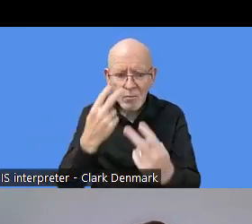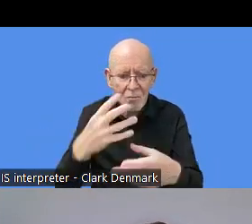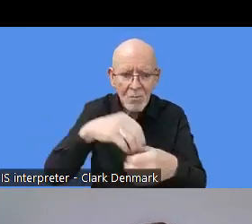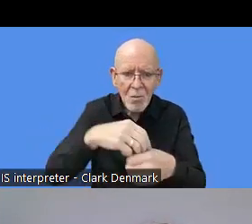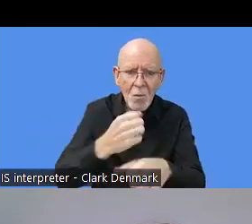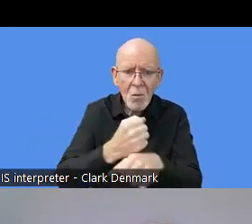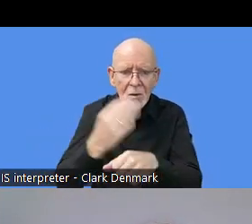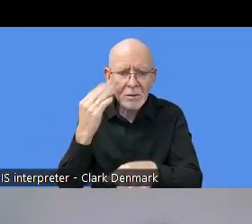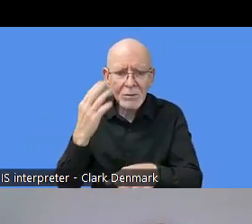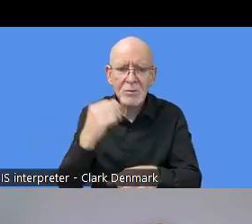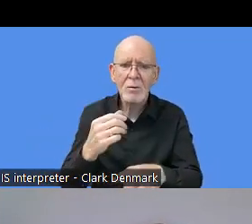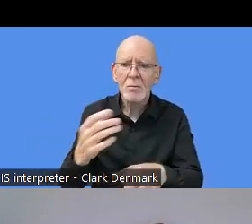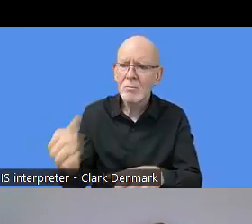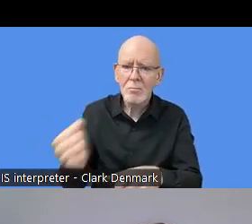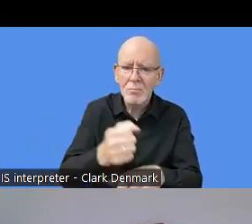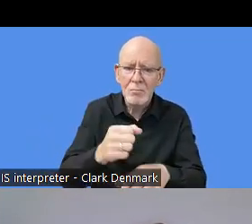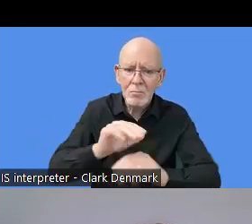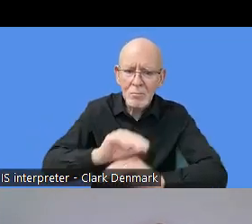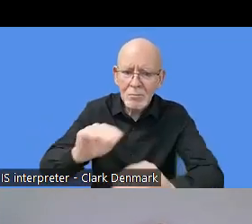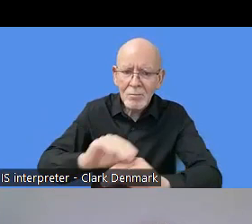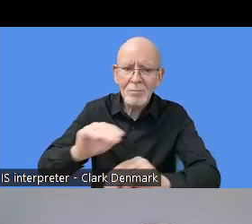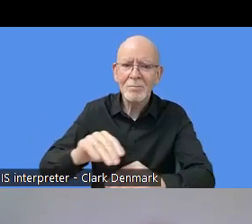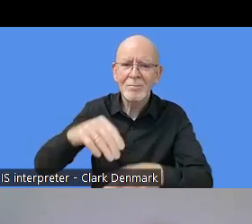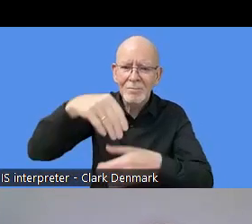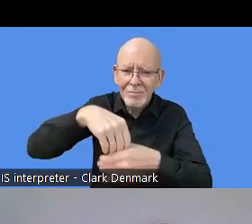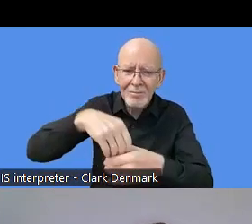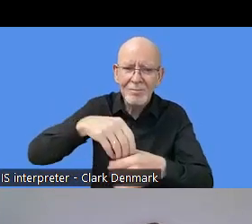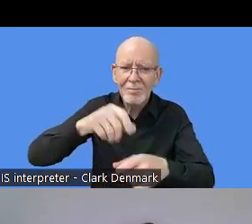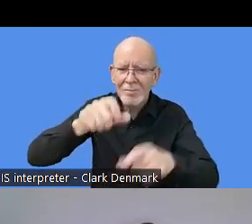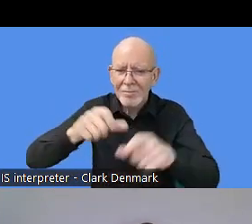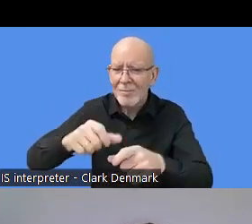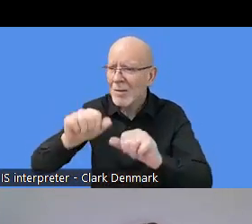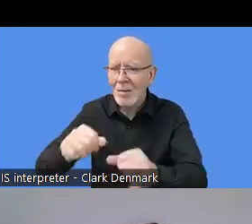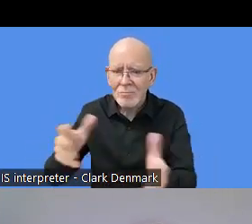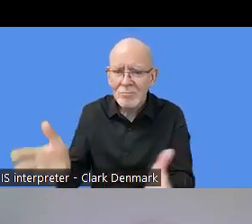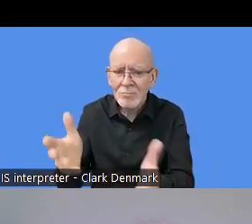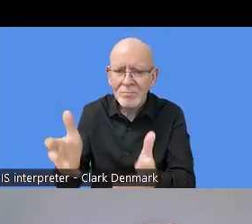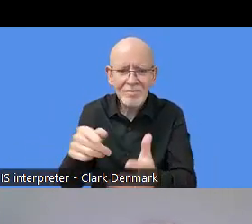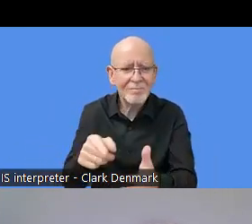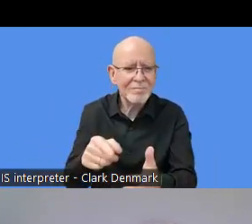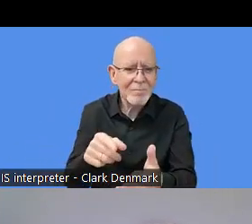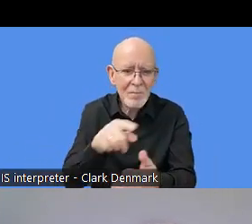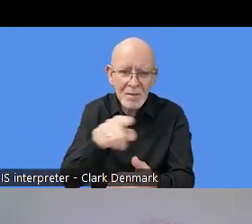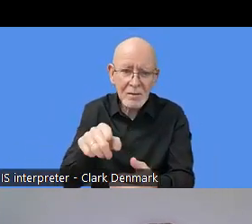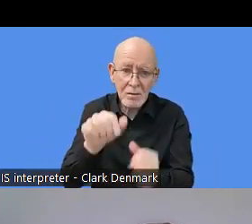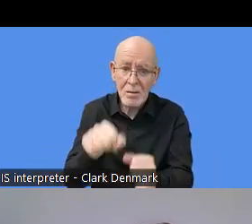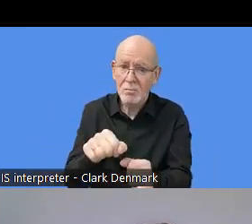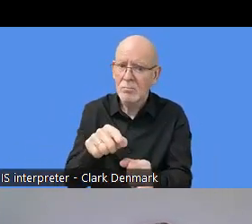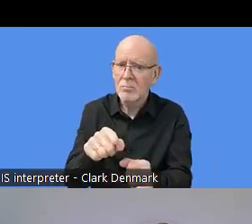I've mentioned it, including women and girls with disabilities. This focus is true across all topics, so we really